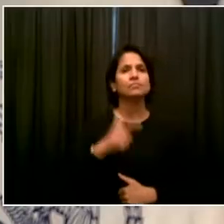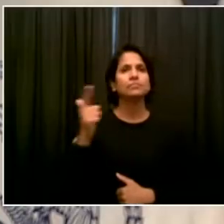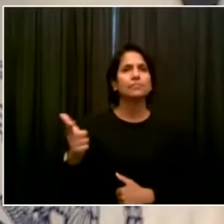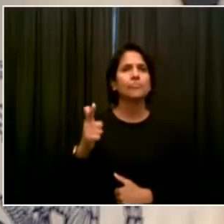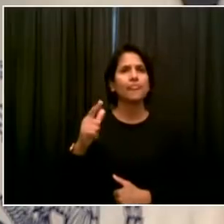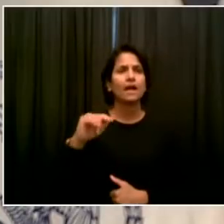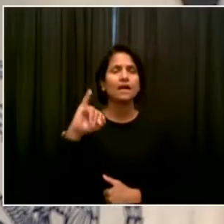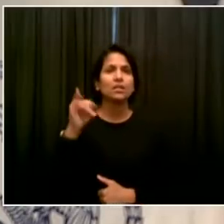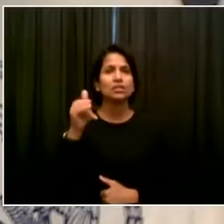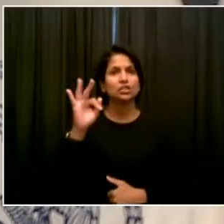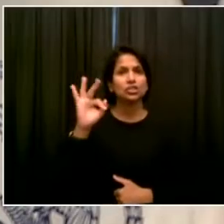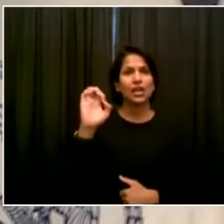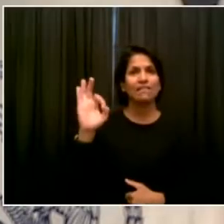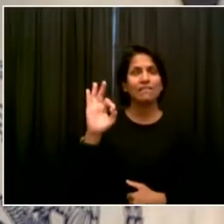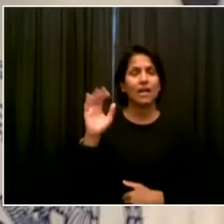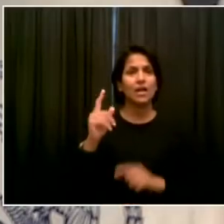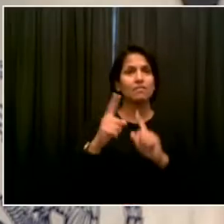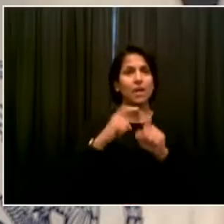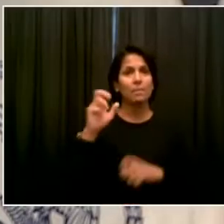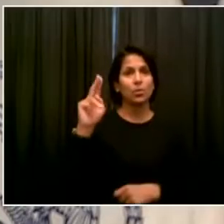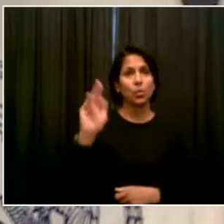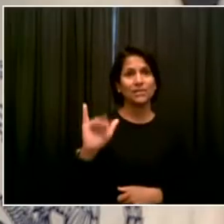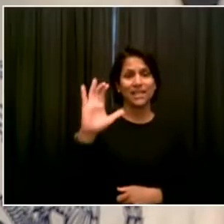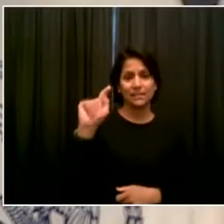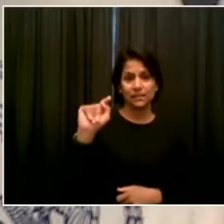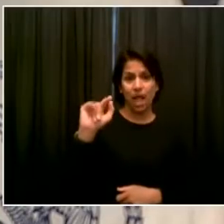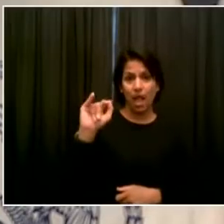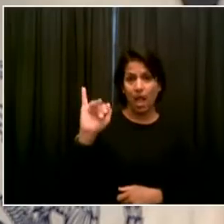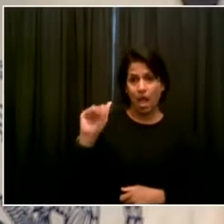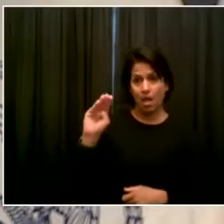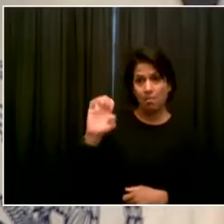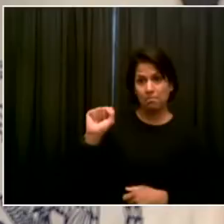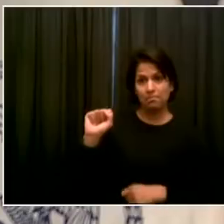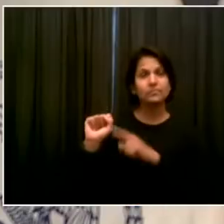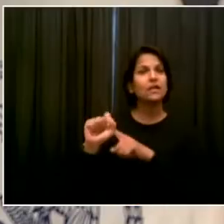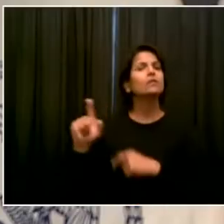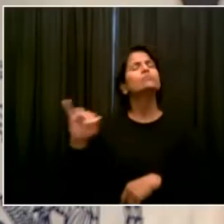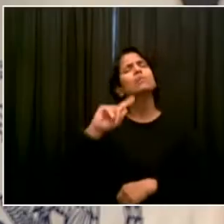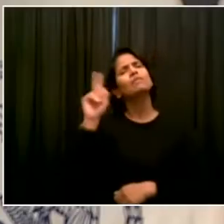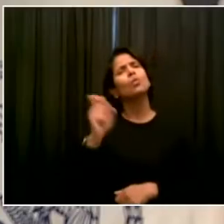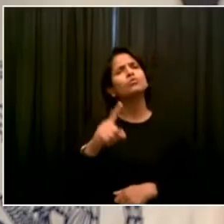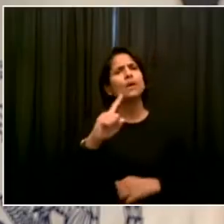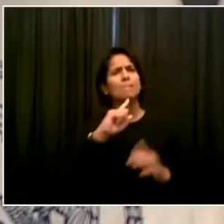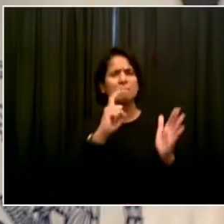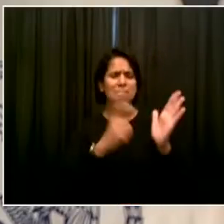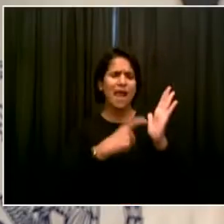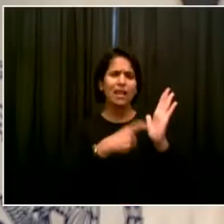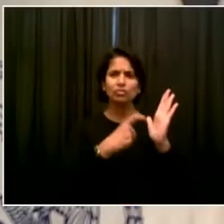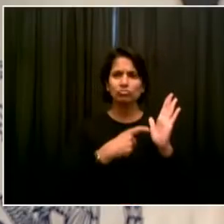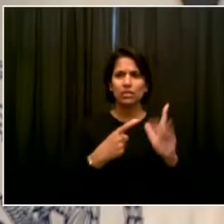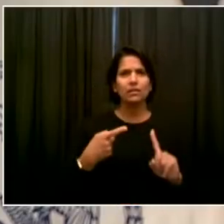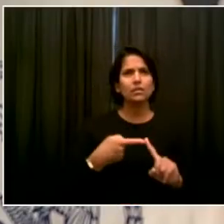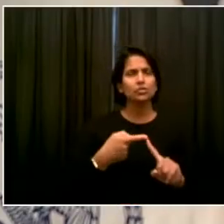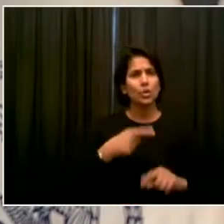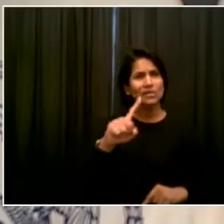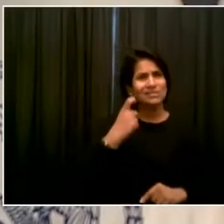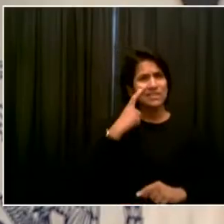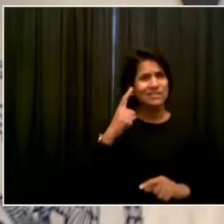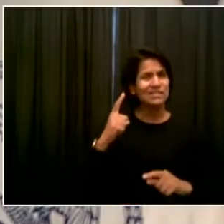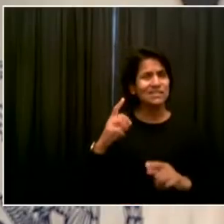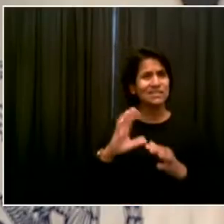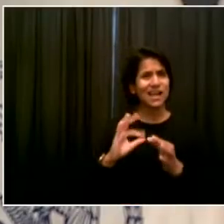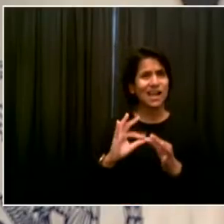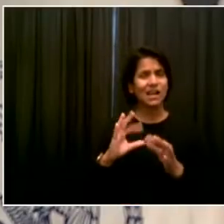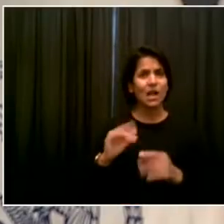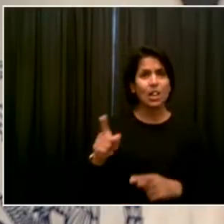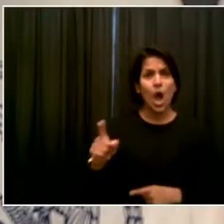is about the mandate. I'm wondering, you just mentioned how difficult it's been to get police officers to do something as simple as wear masks